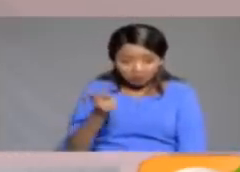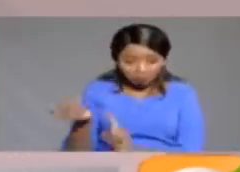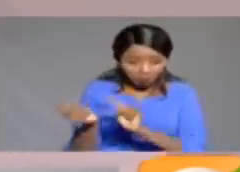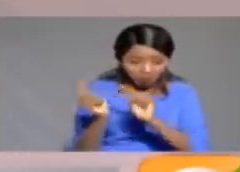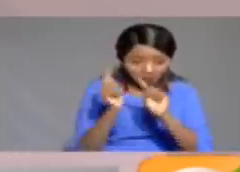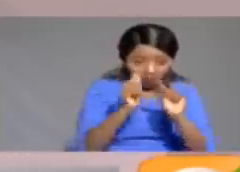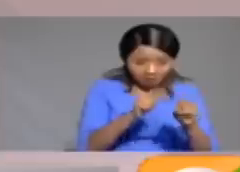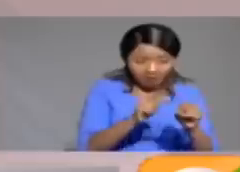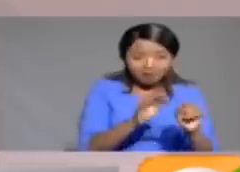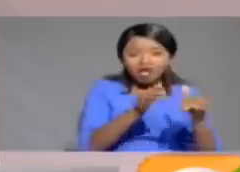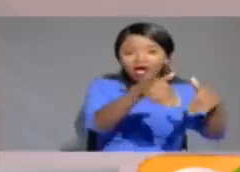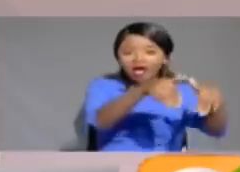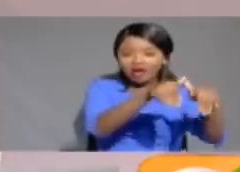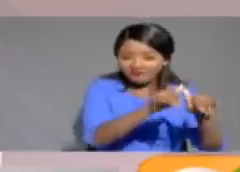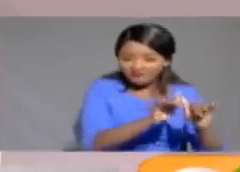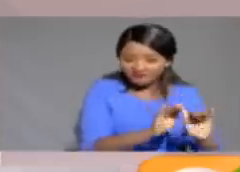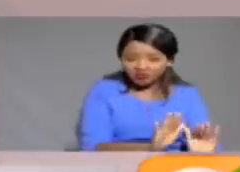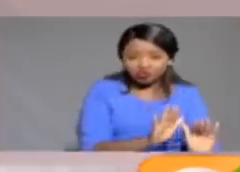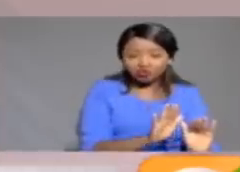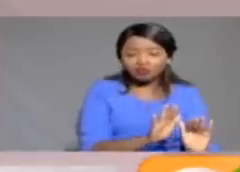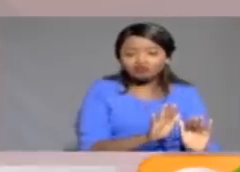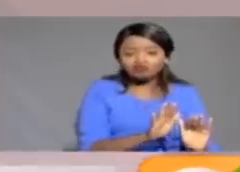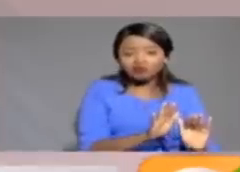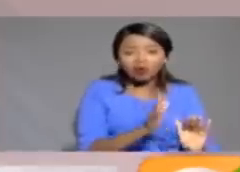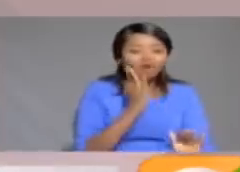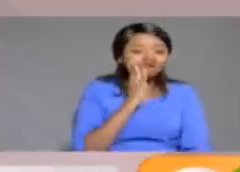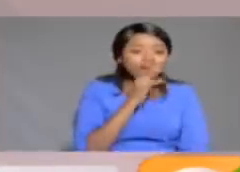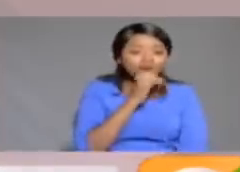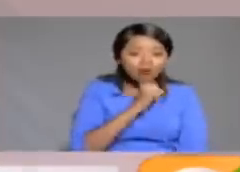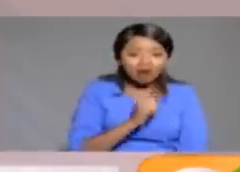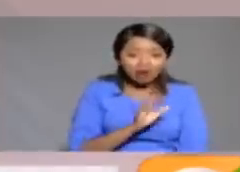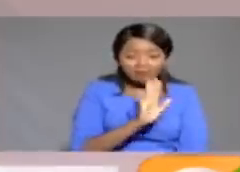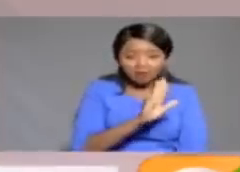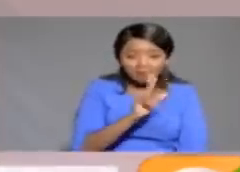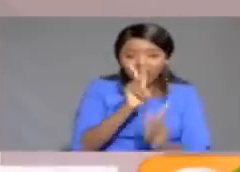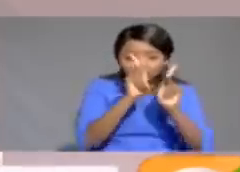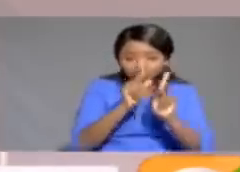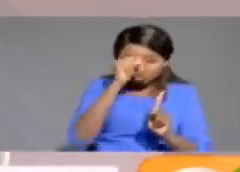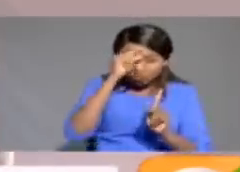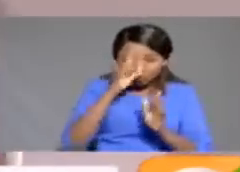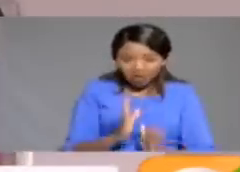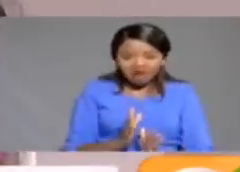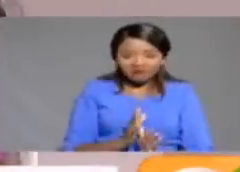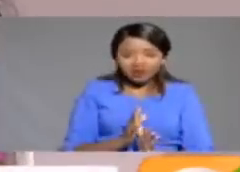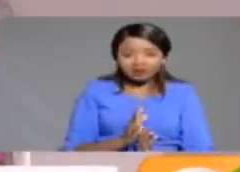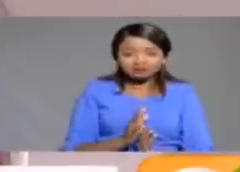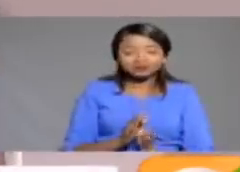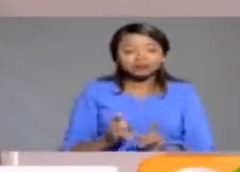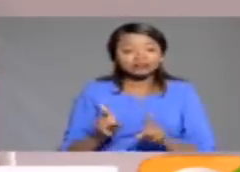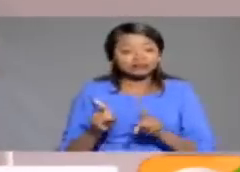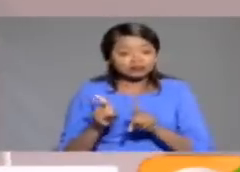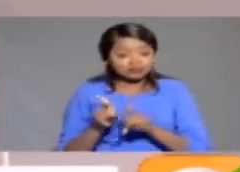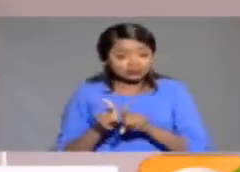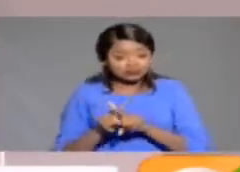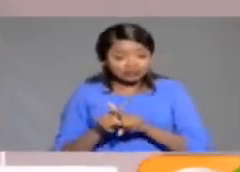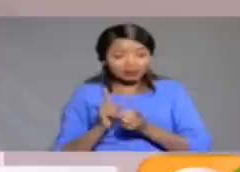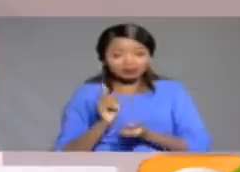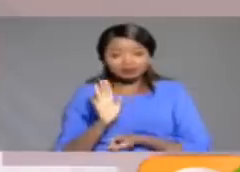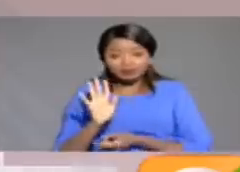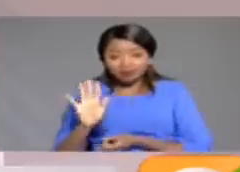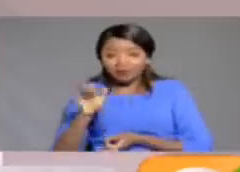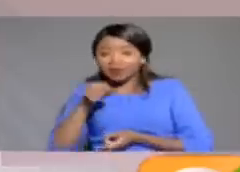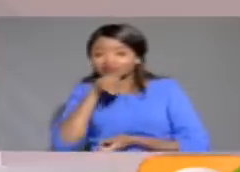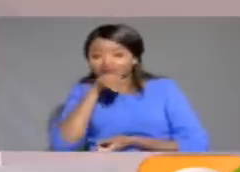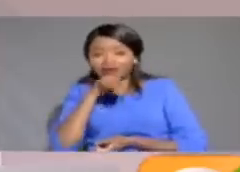highly politicized funeral service of grandmother to Kisumu Governor Professor Anyang Nyongo. Allies of the former Prime Minister called